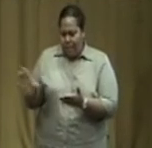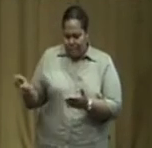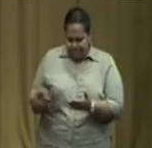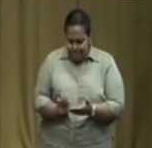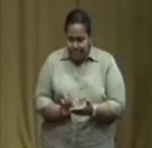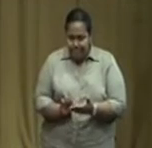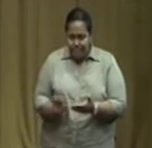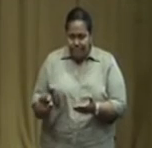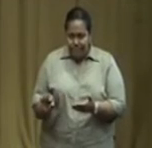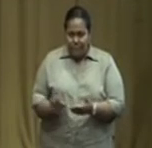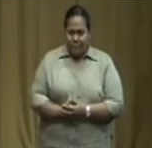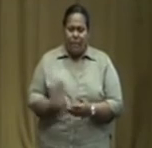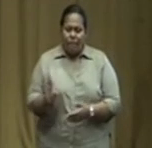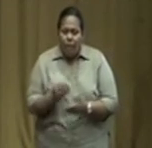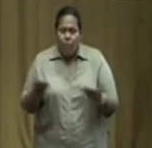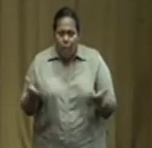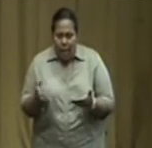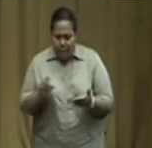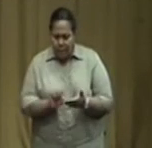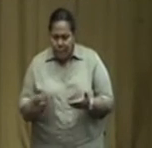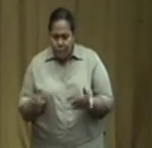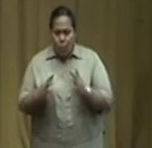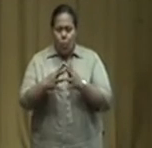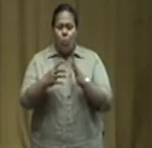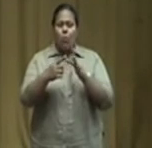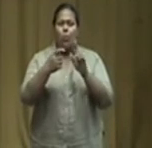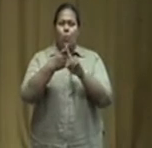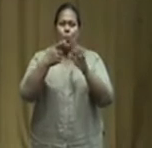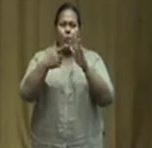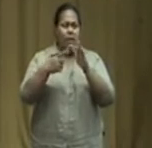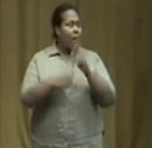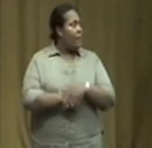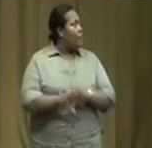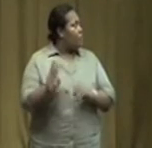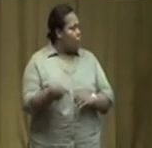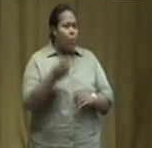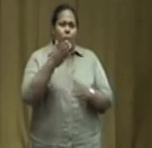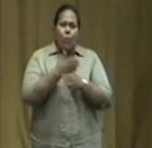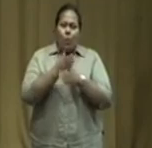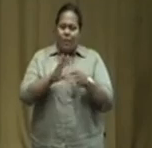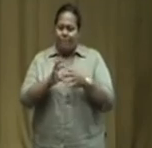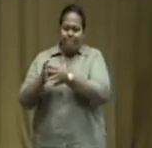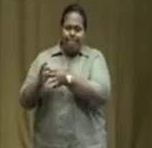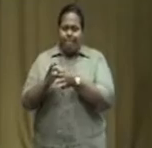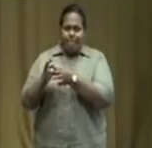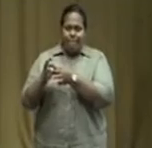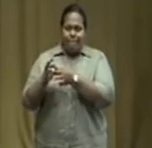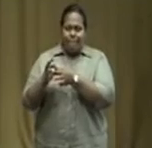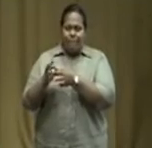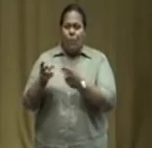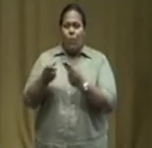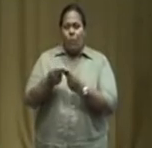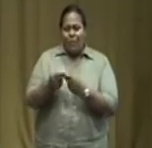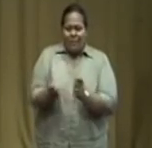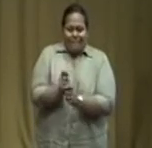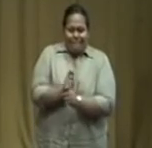the source material are in the wiki. So this is where we work collaboratively in this collaborative editing space,